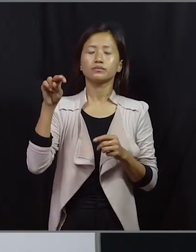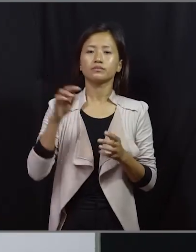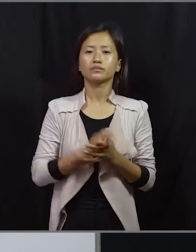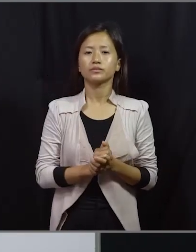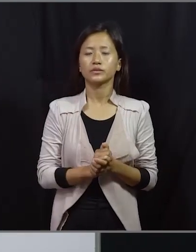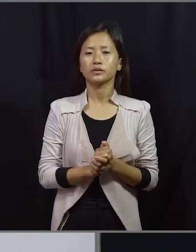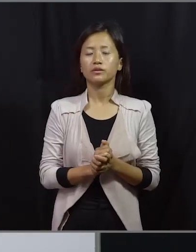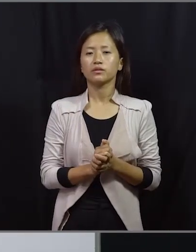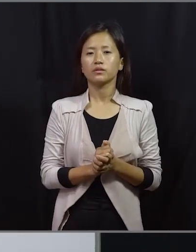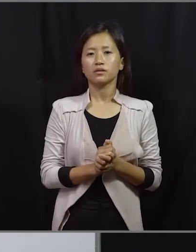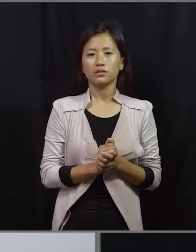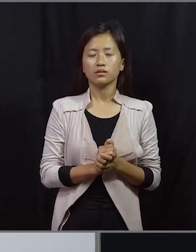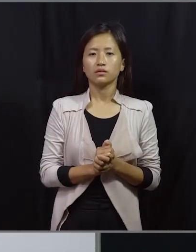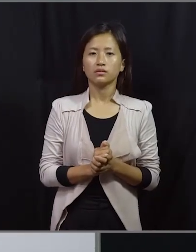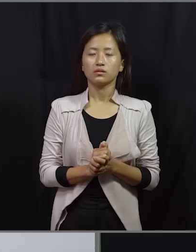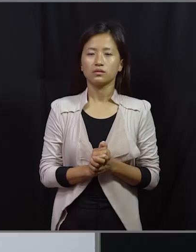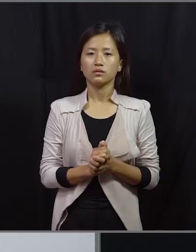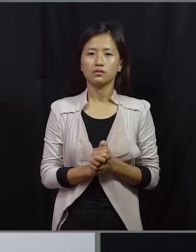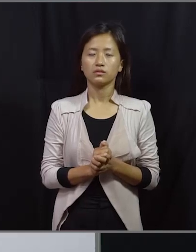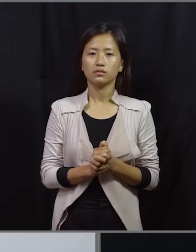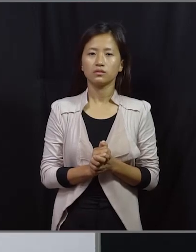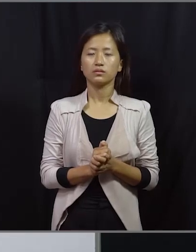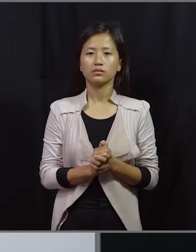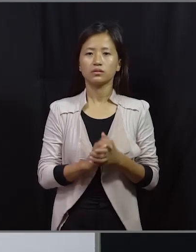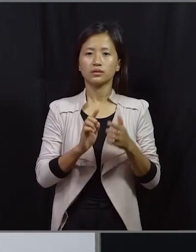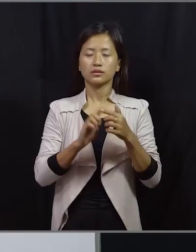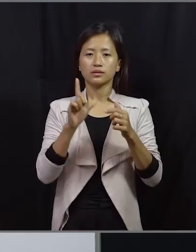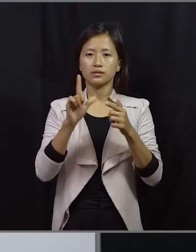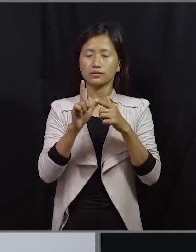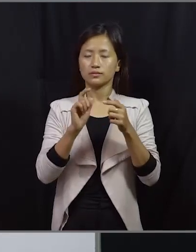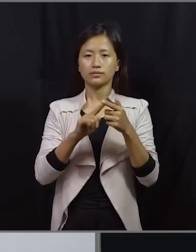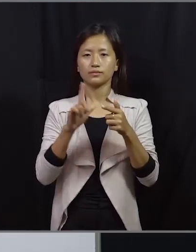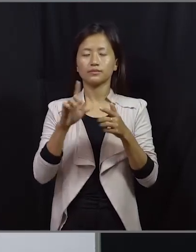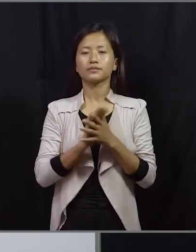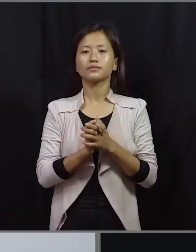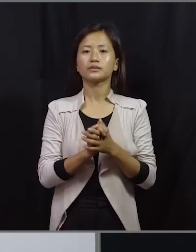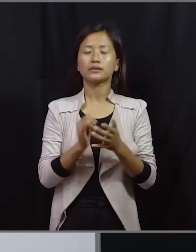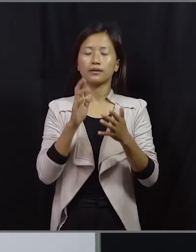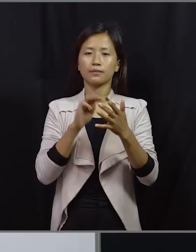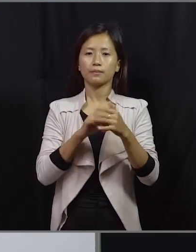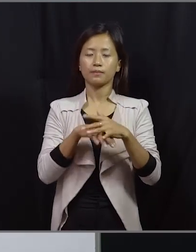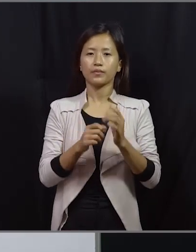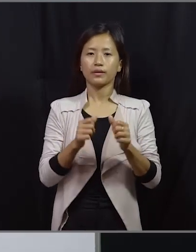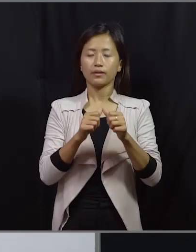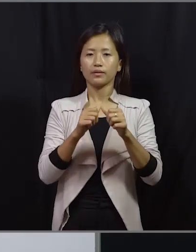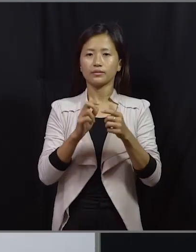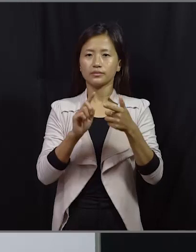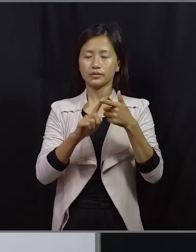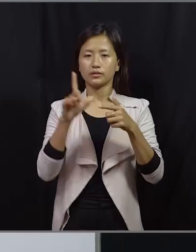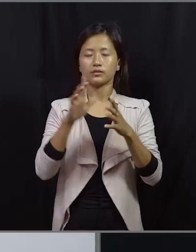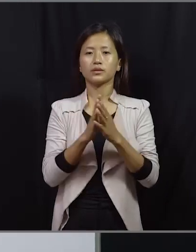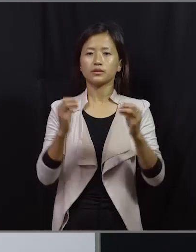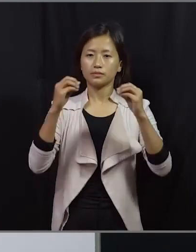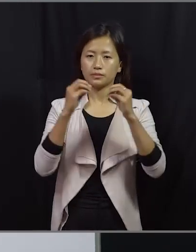of B if A, small a, is an element in this set, which implies that A is also an element in